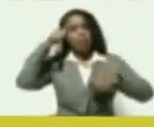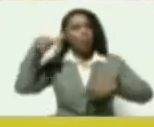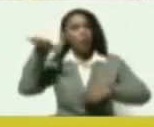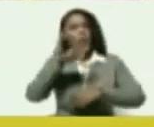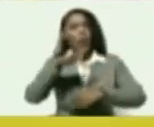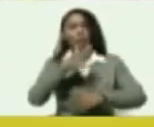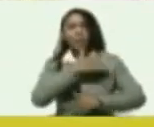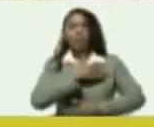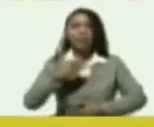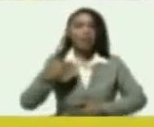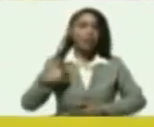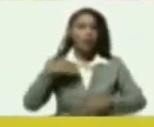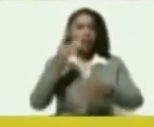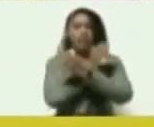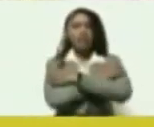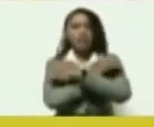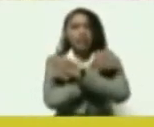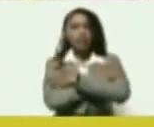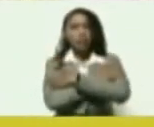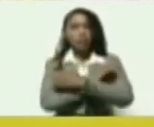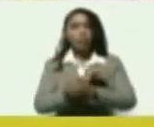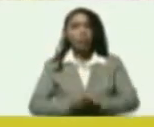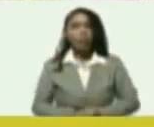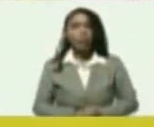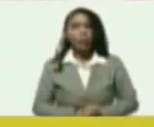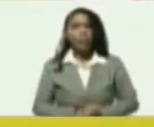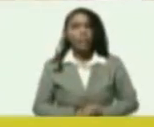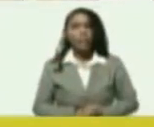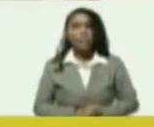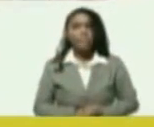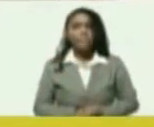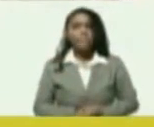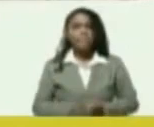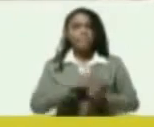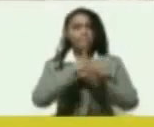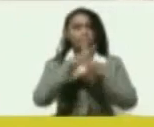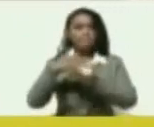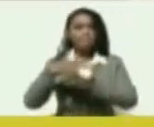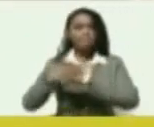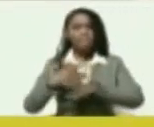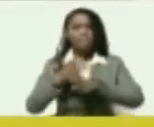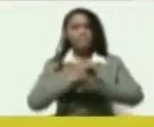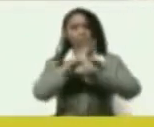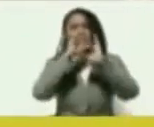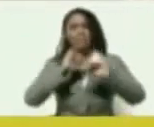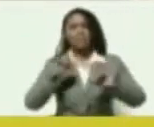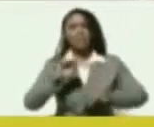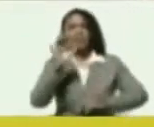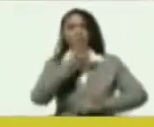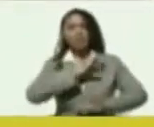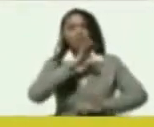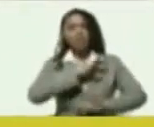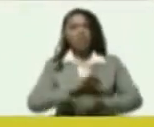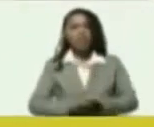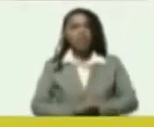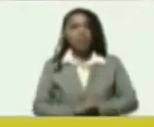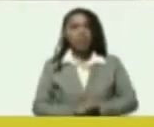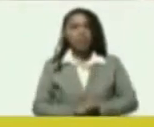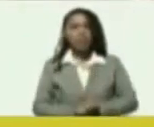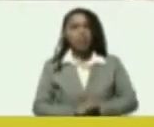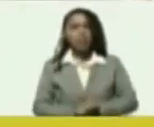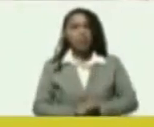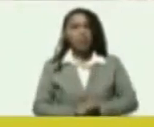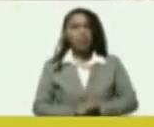on a rebel people and in the desire of their happiness, shared happiness, shared